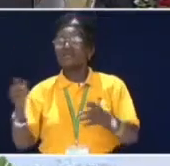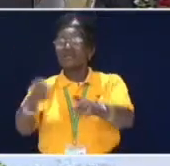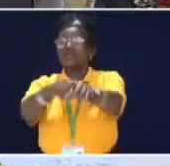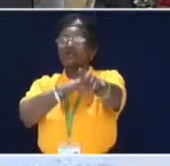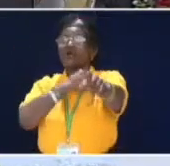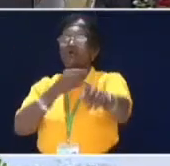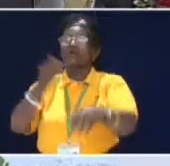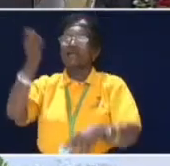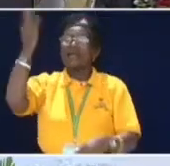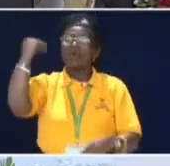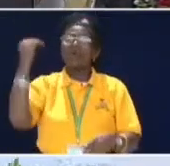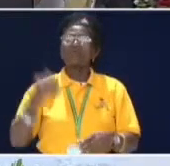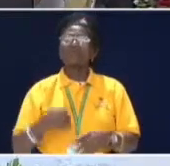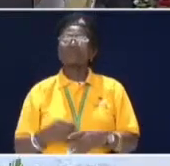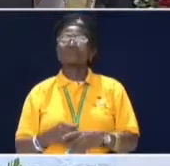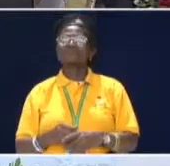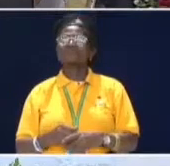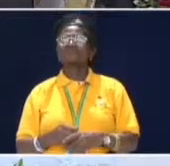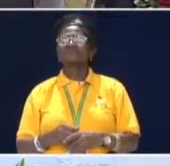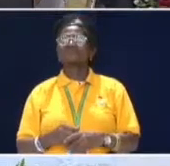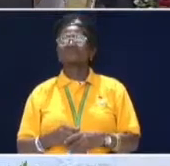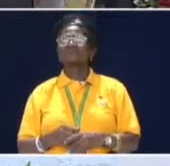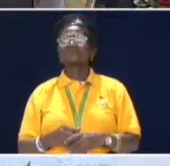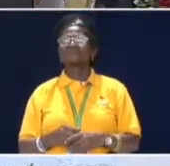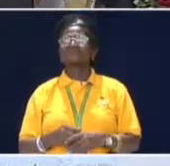That when